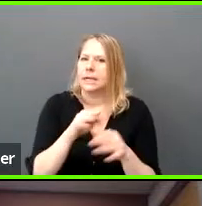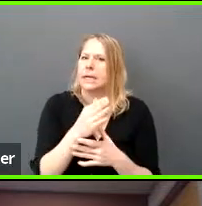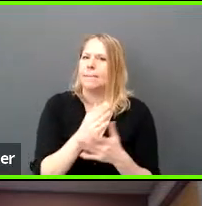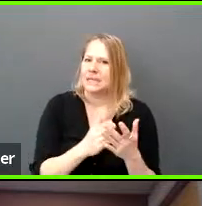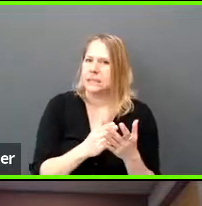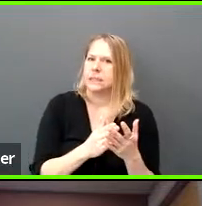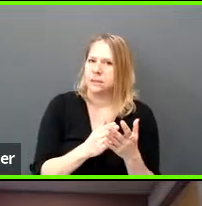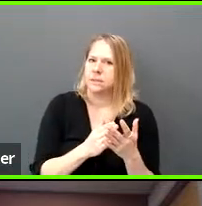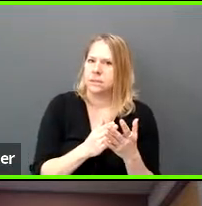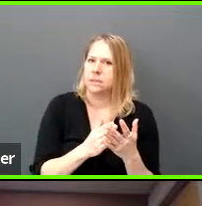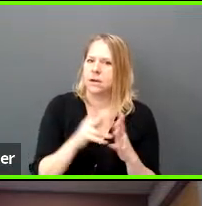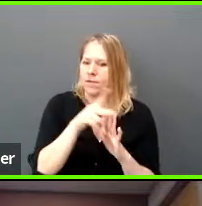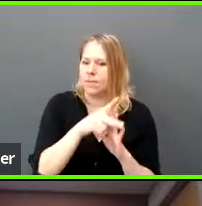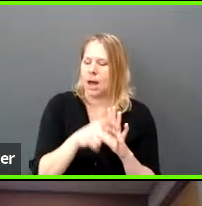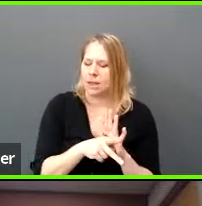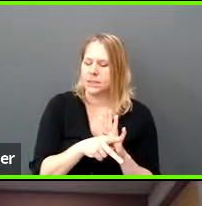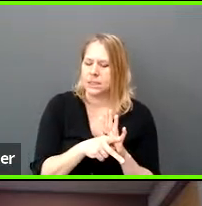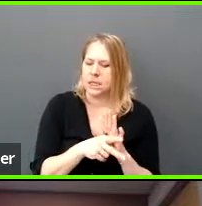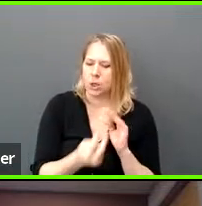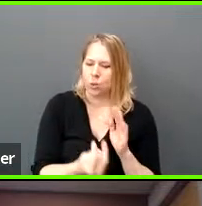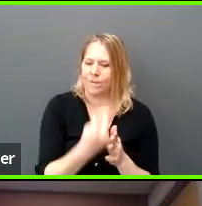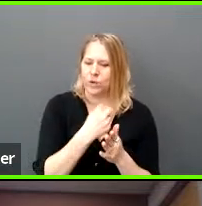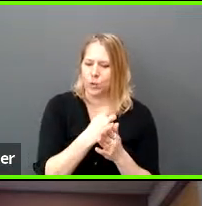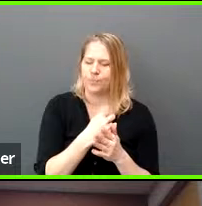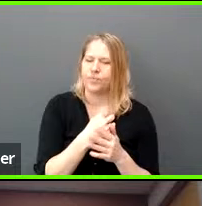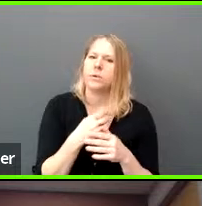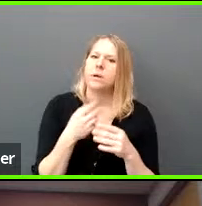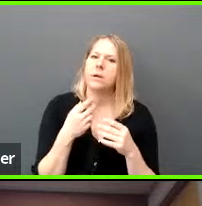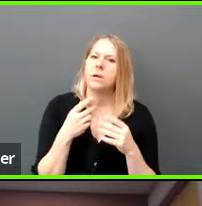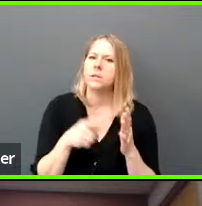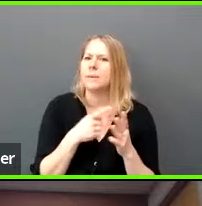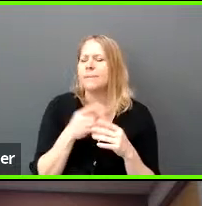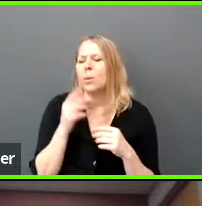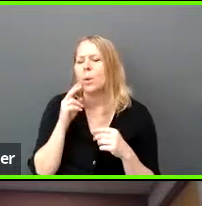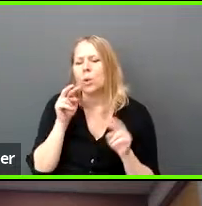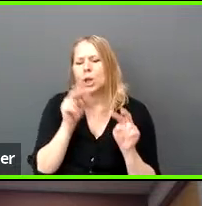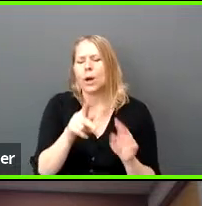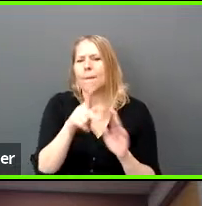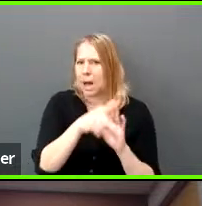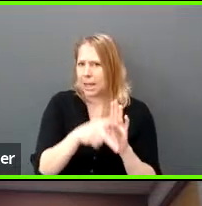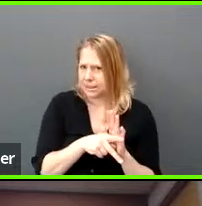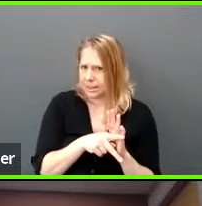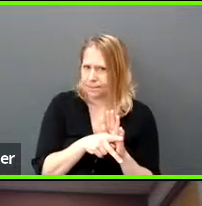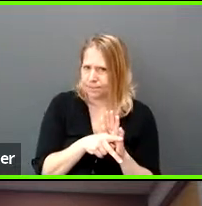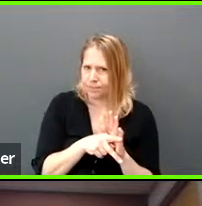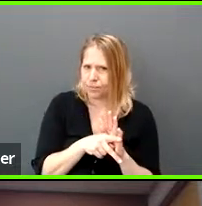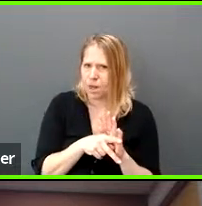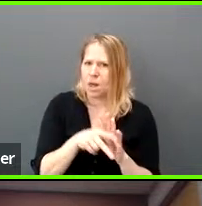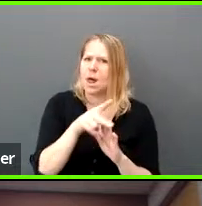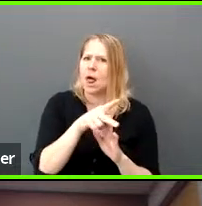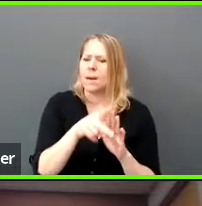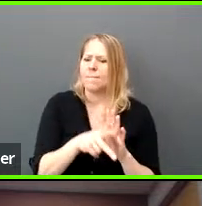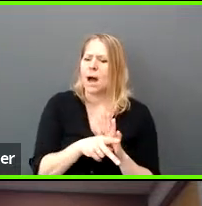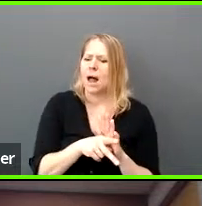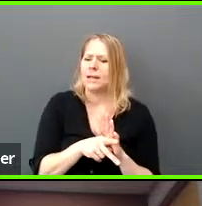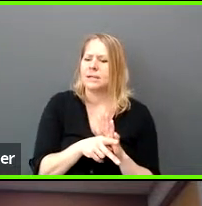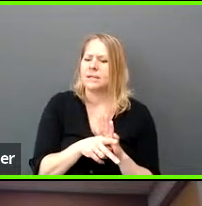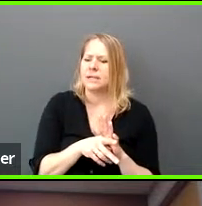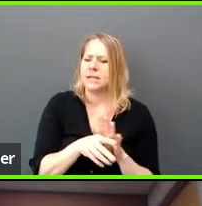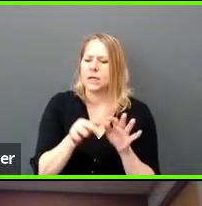policy review. You know, take a look at that. A lot of times, Director Ashley, when you look at the policy is